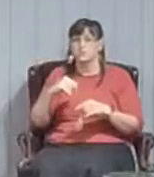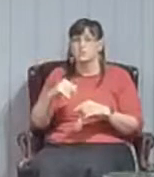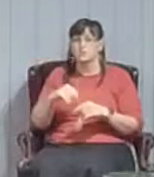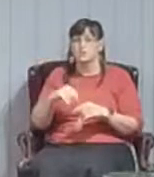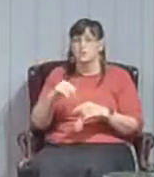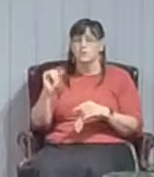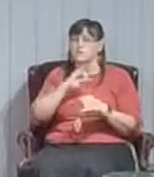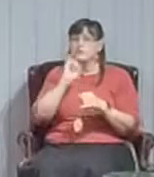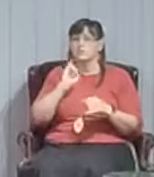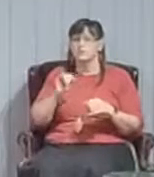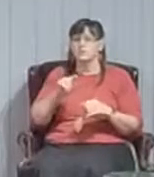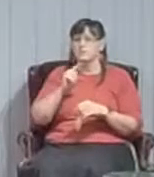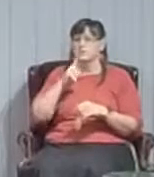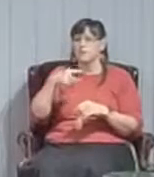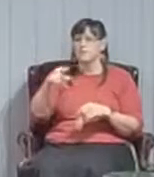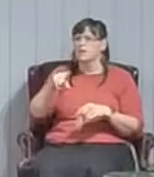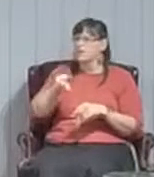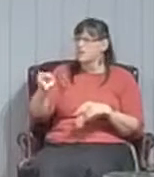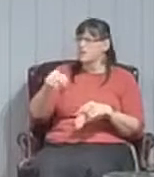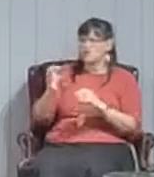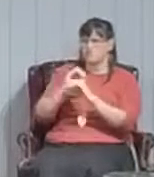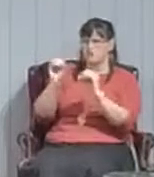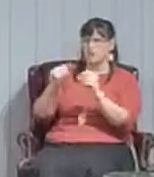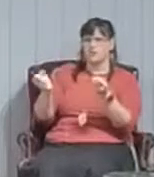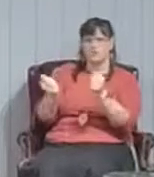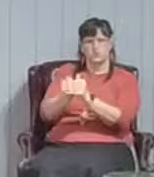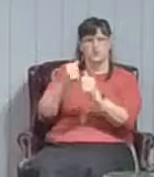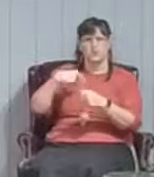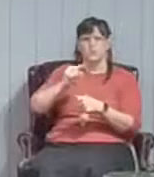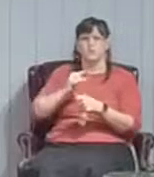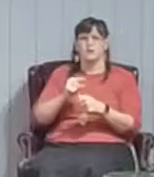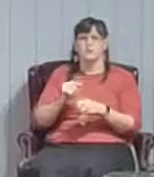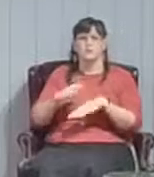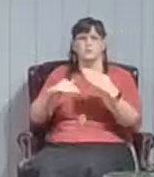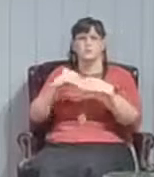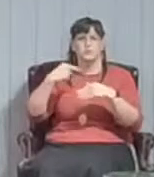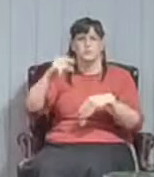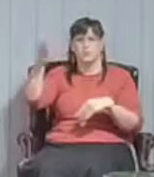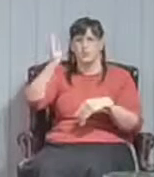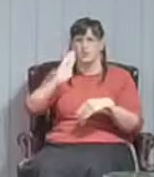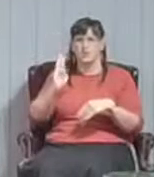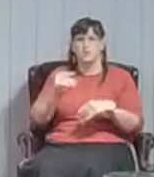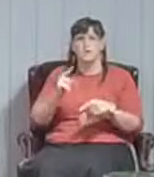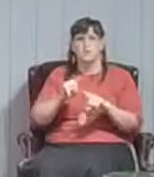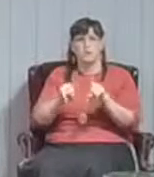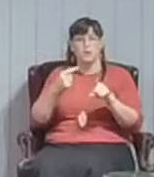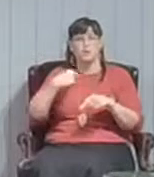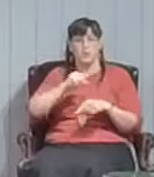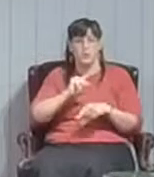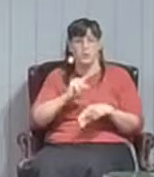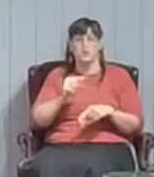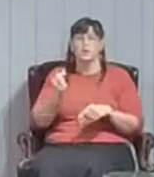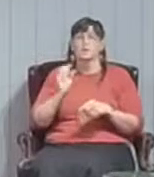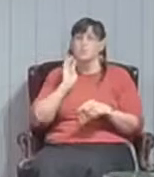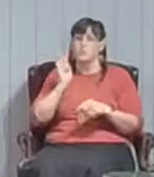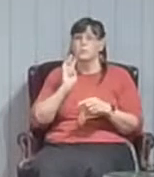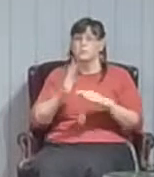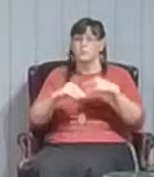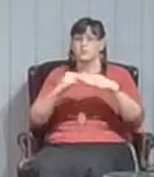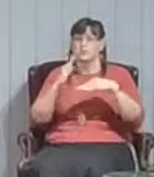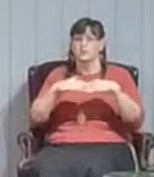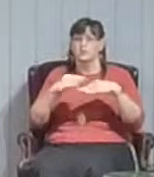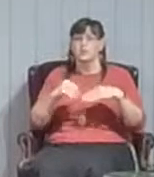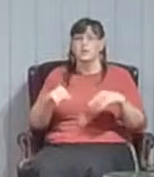with us to build an house unto our God. But we ourselves together will build unto the Lord God of Israel, as King Cyrus, the